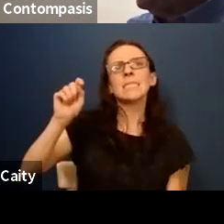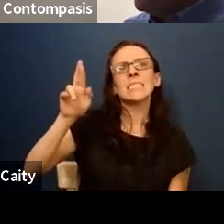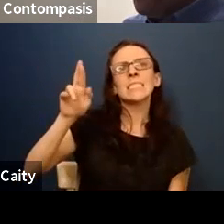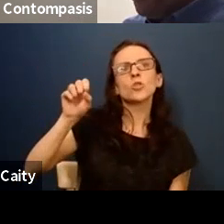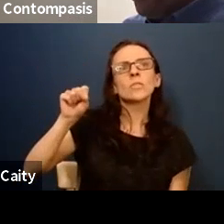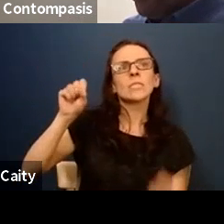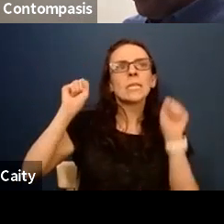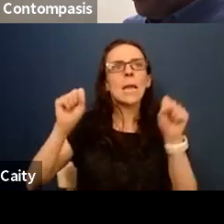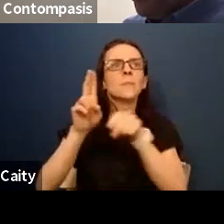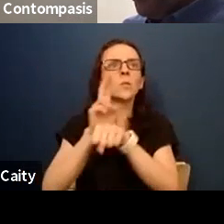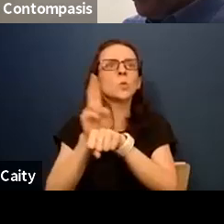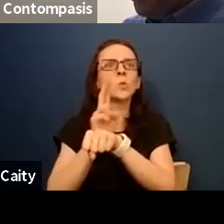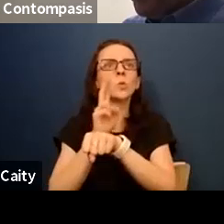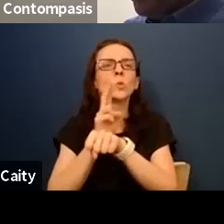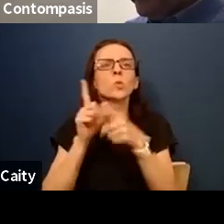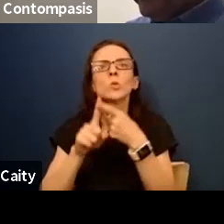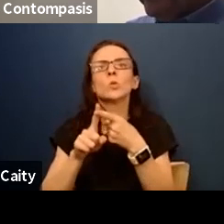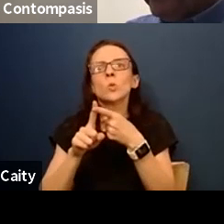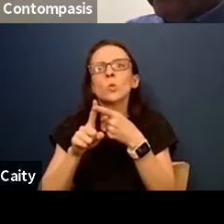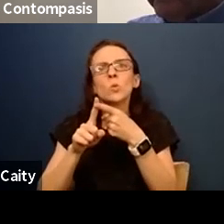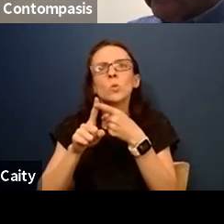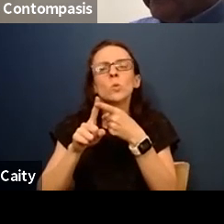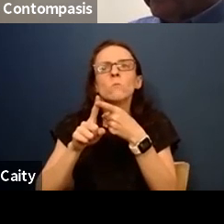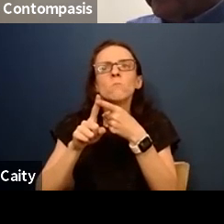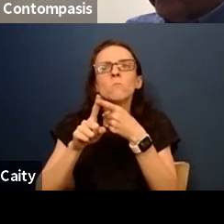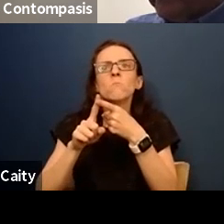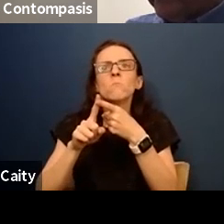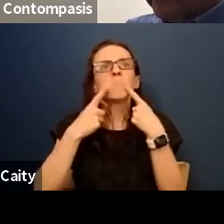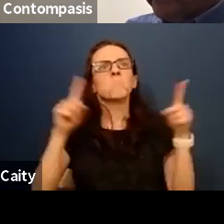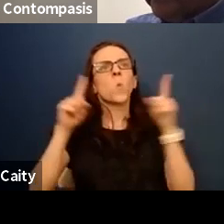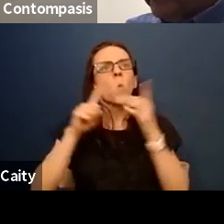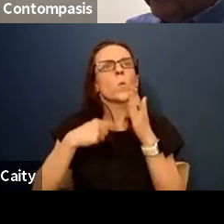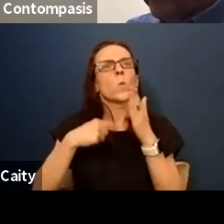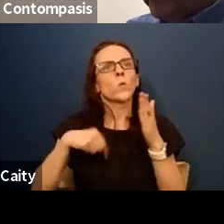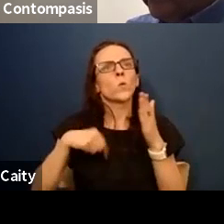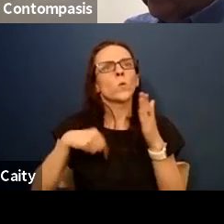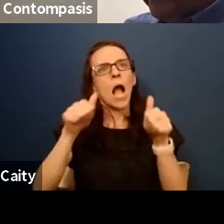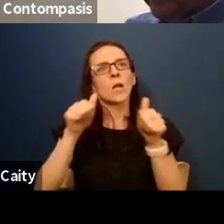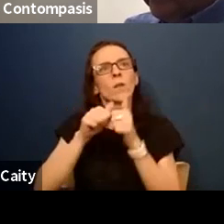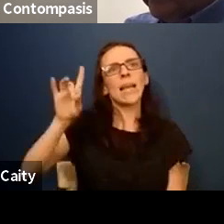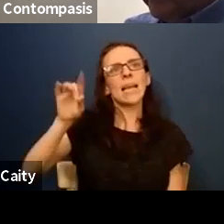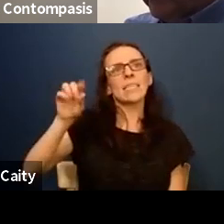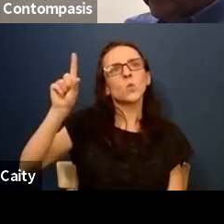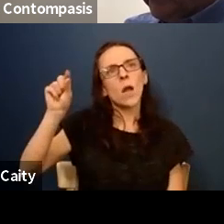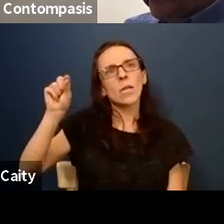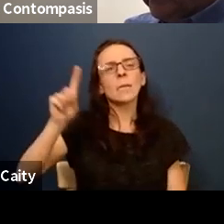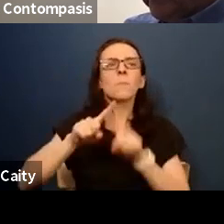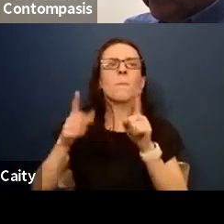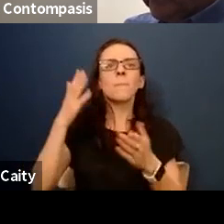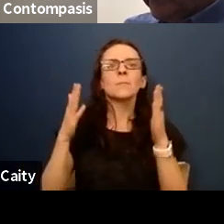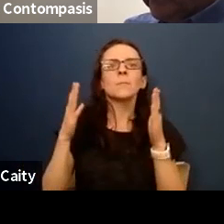of getting at what we were trying to get at with the 80-20, but more cleanly and perhaps more